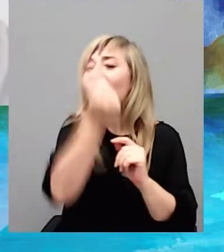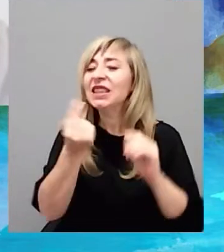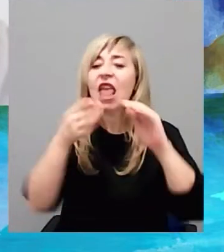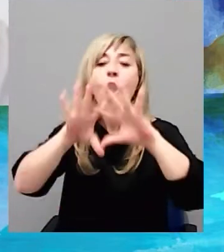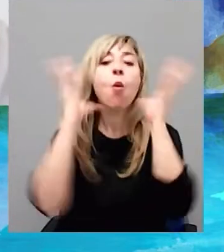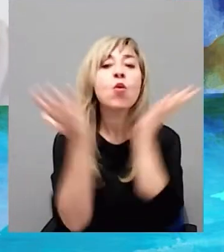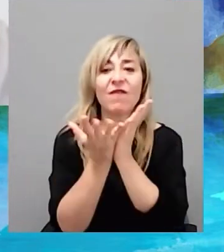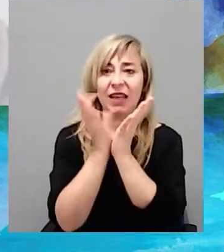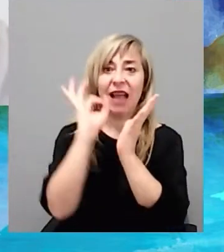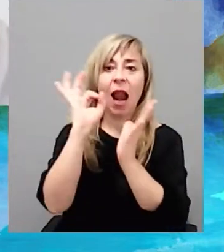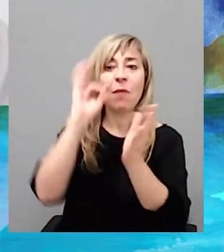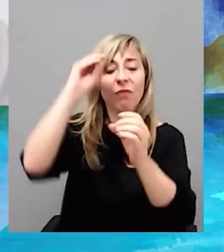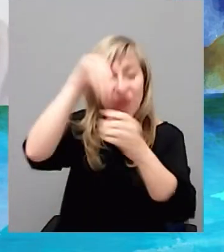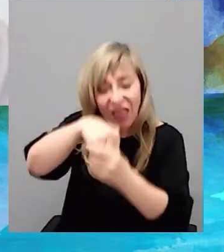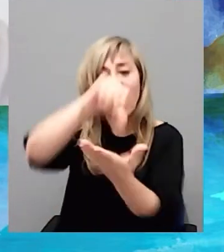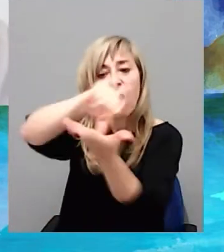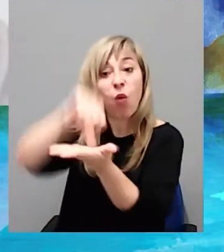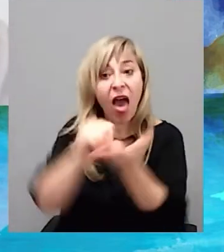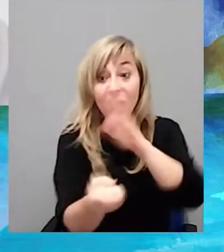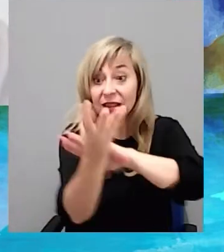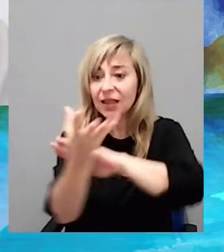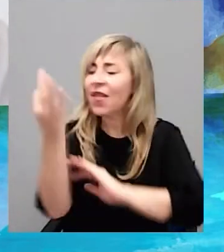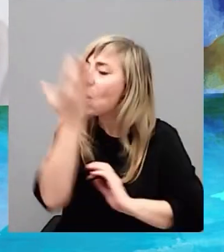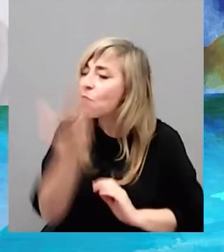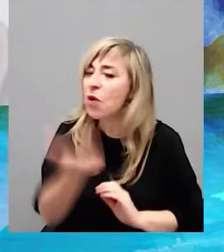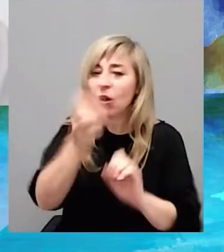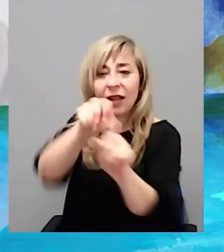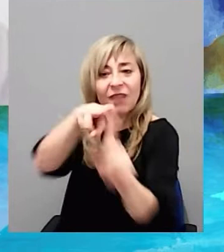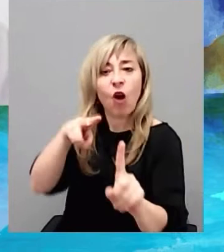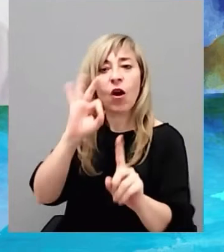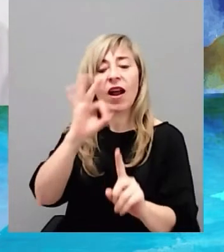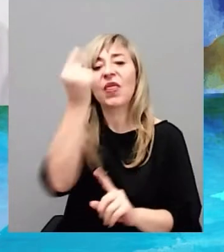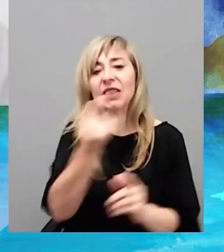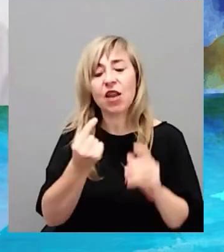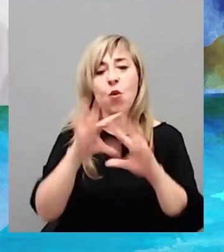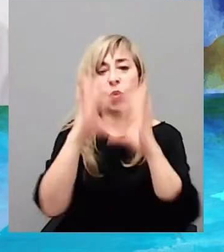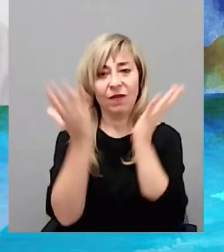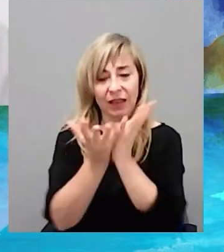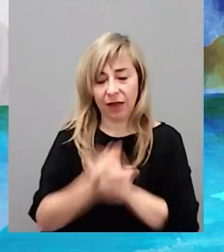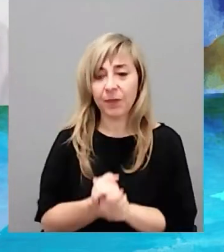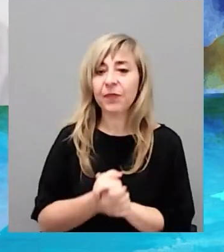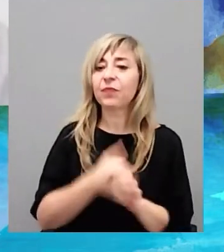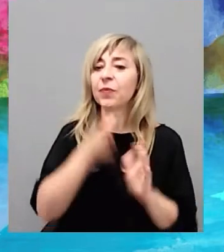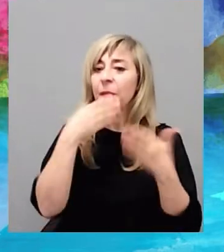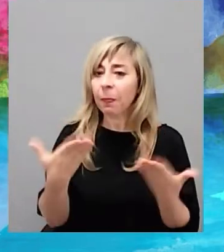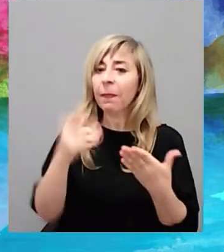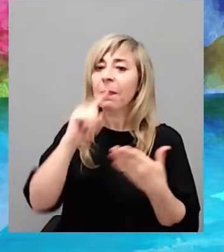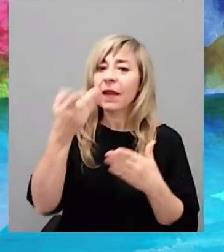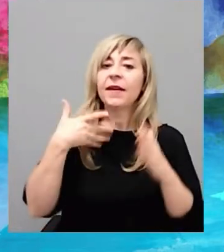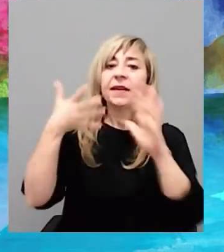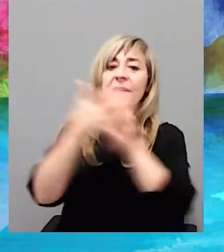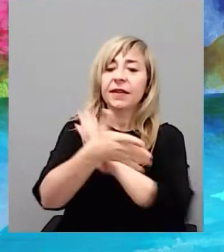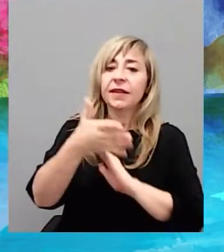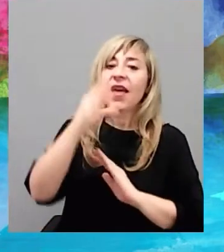Virginia Real Gaya, CEO at Adequal, that will present how to be an accessibility city.